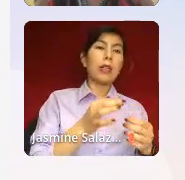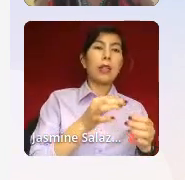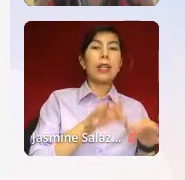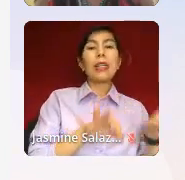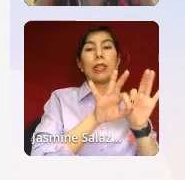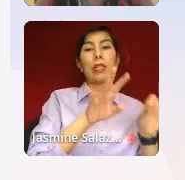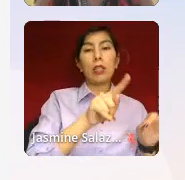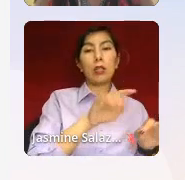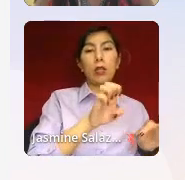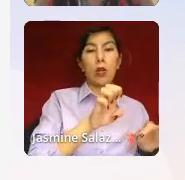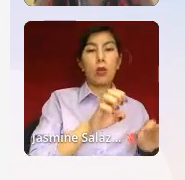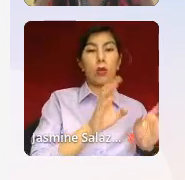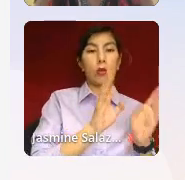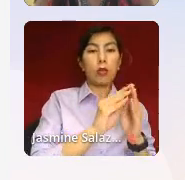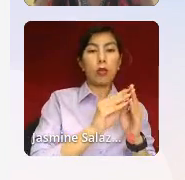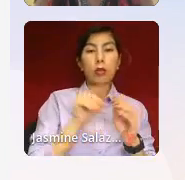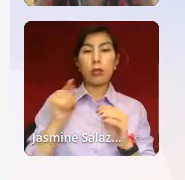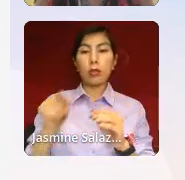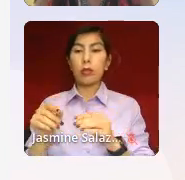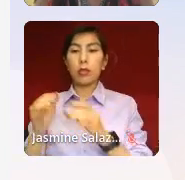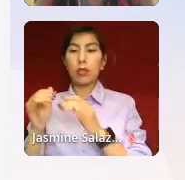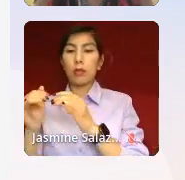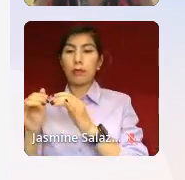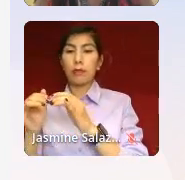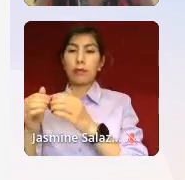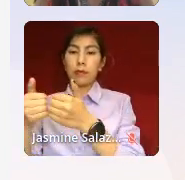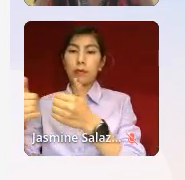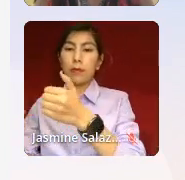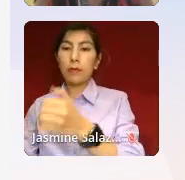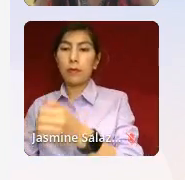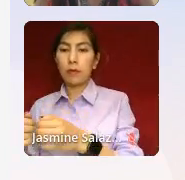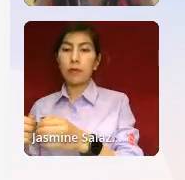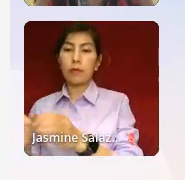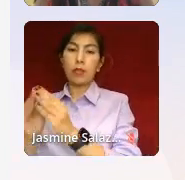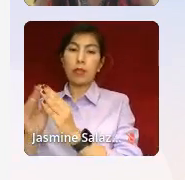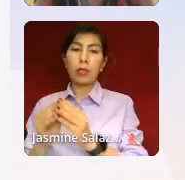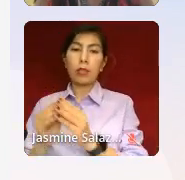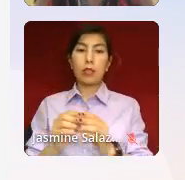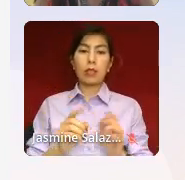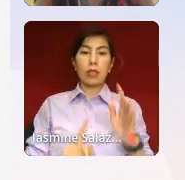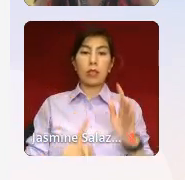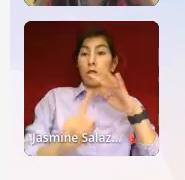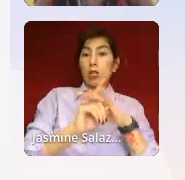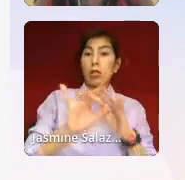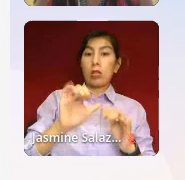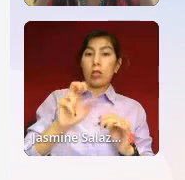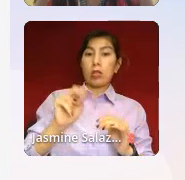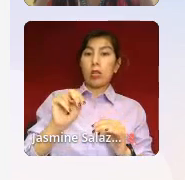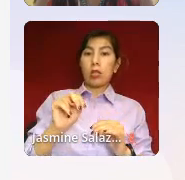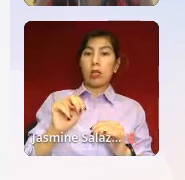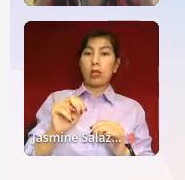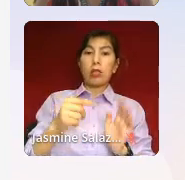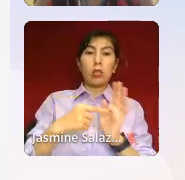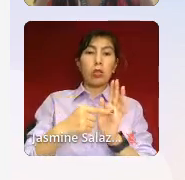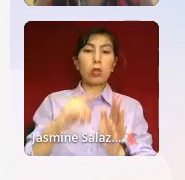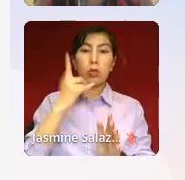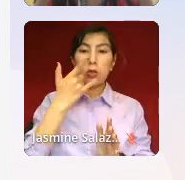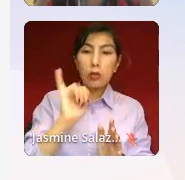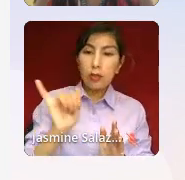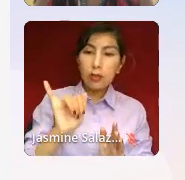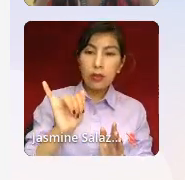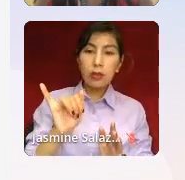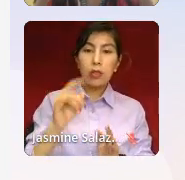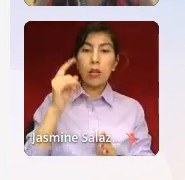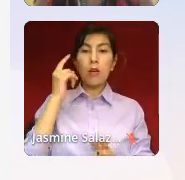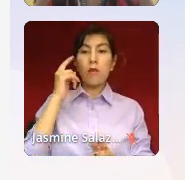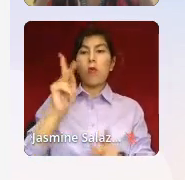the same thing. The icons show up in the same way. For our friends who are here that want to experience the